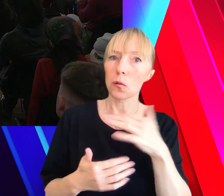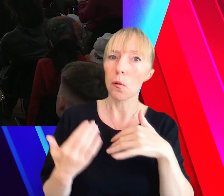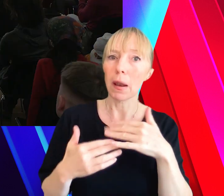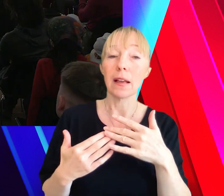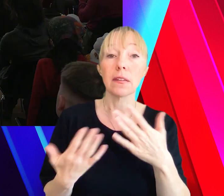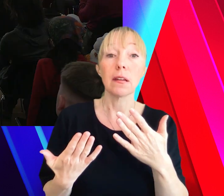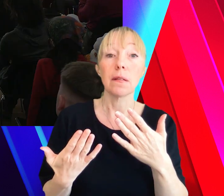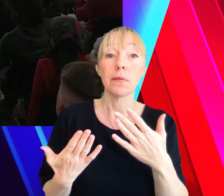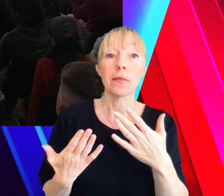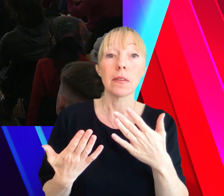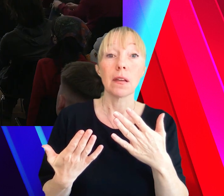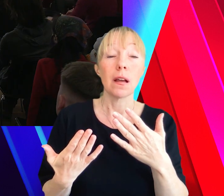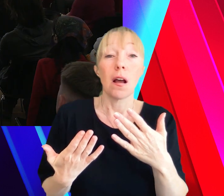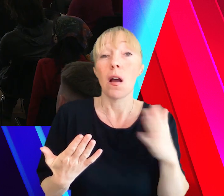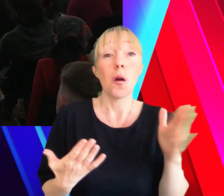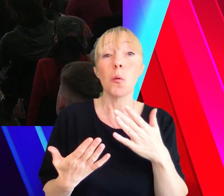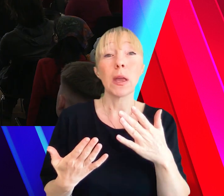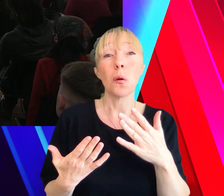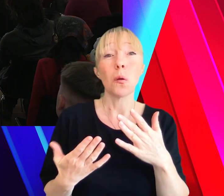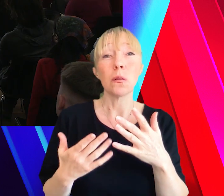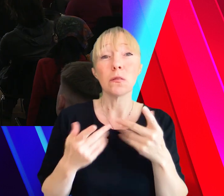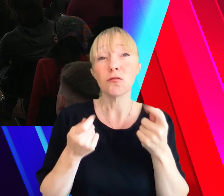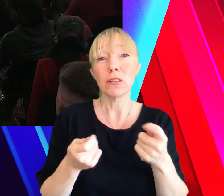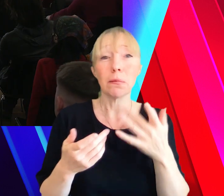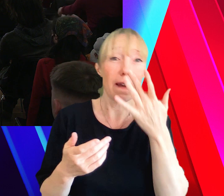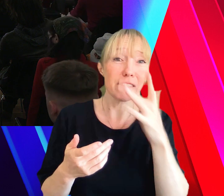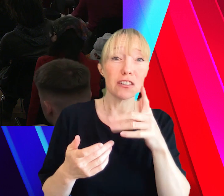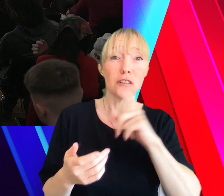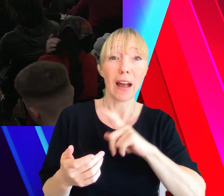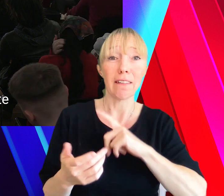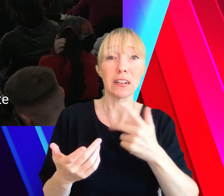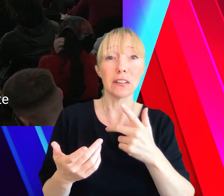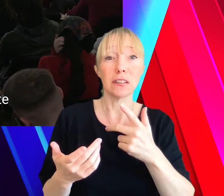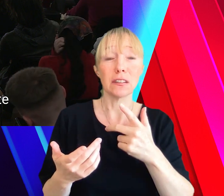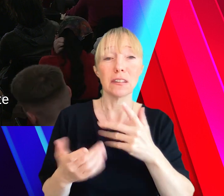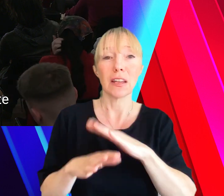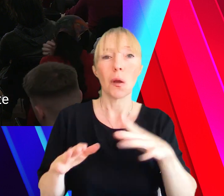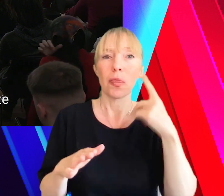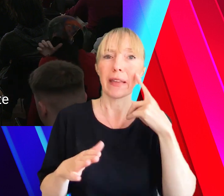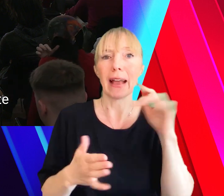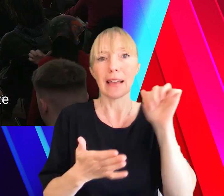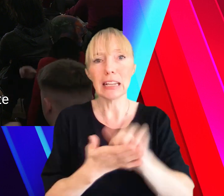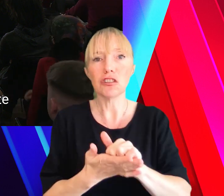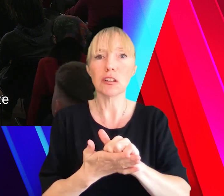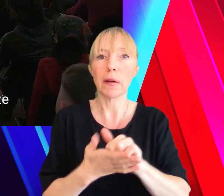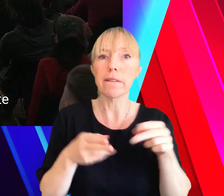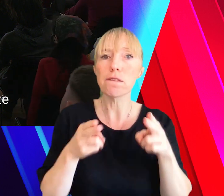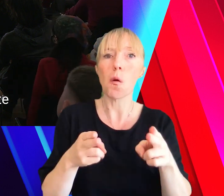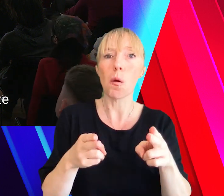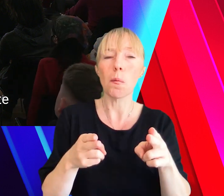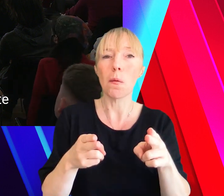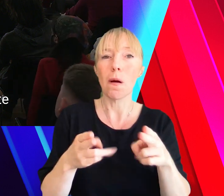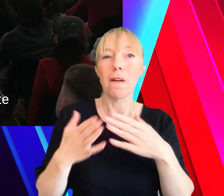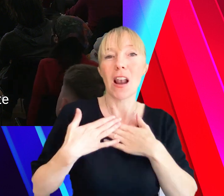think that's a really good point. I feel like we all fall in love with like fictional characters. You know, we do. It's not, but like no one ever like sees that as like a legitimate form